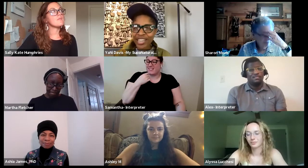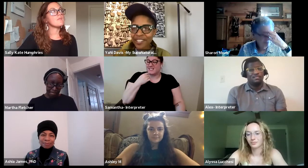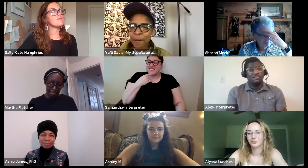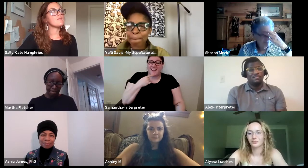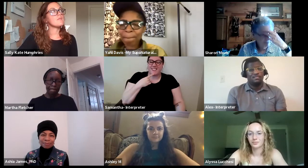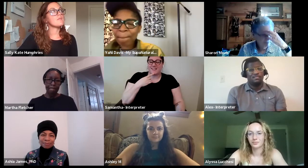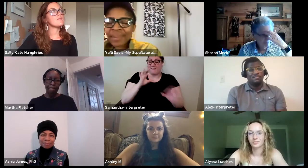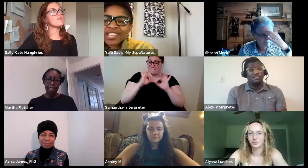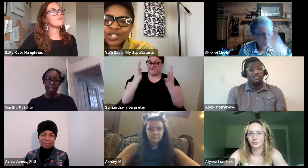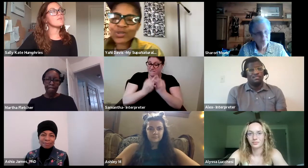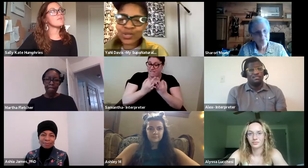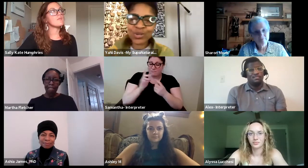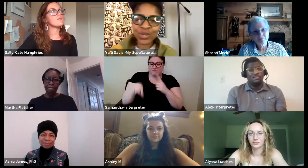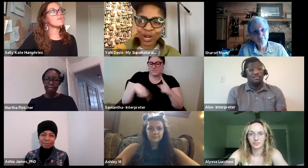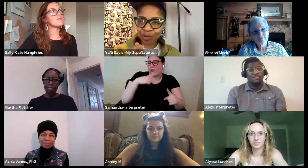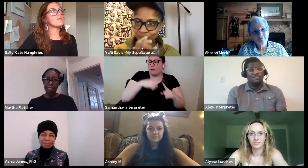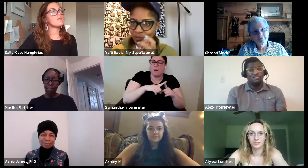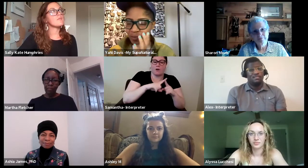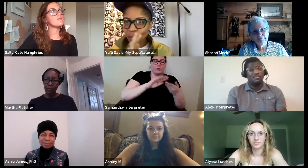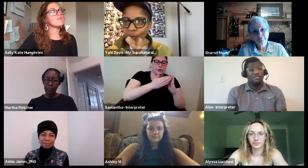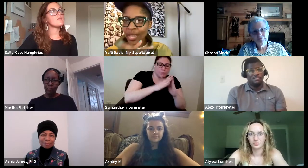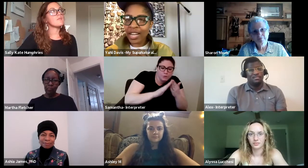communal care. So,